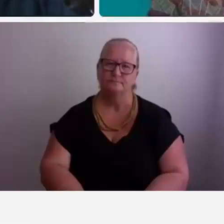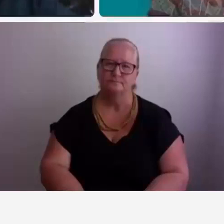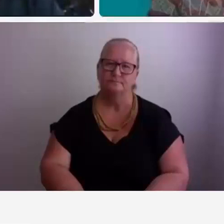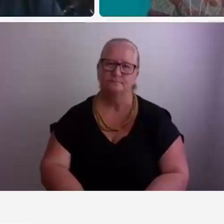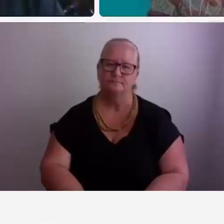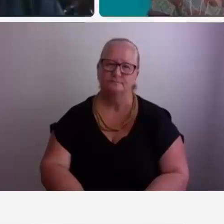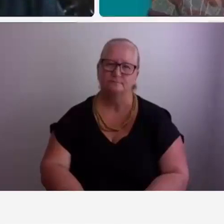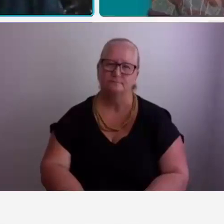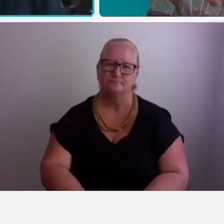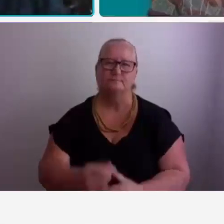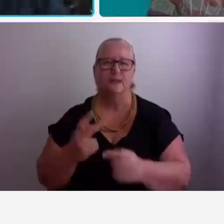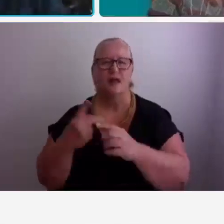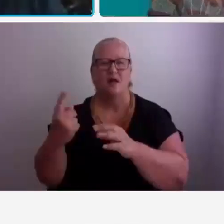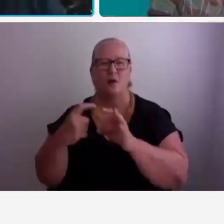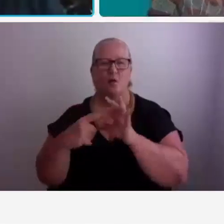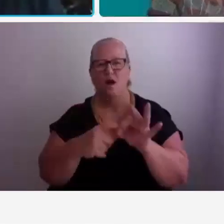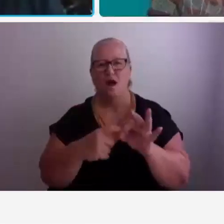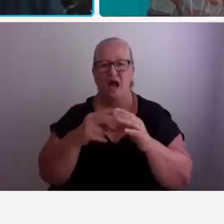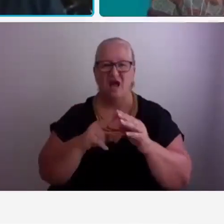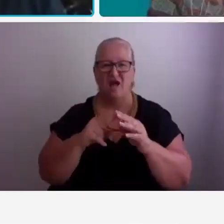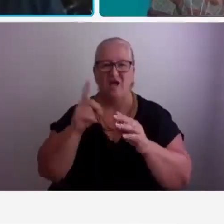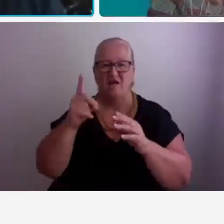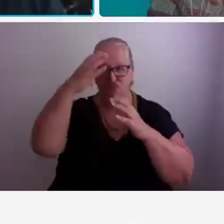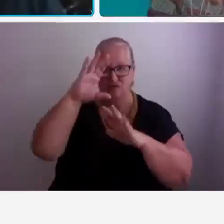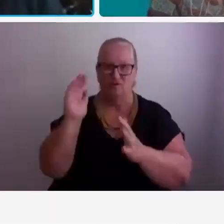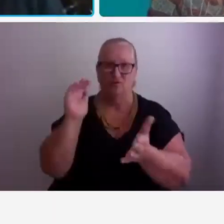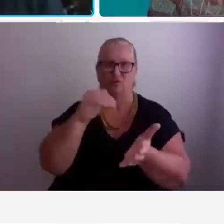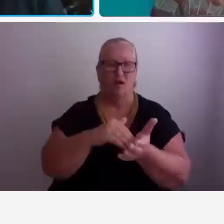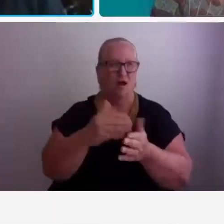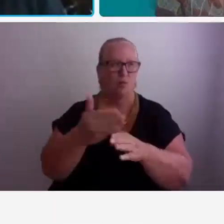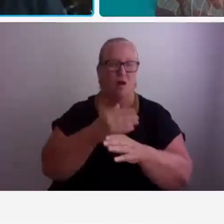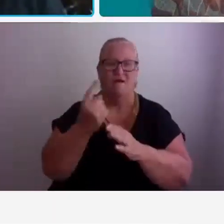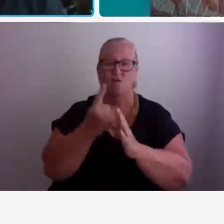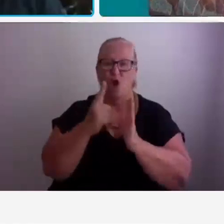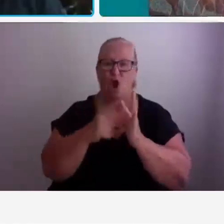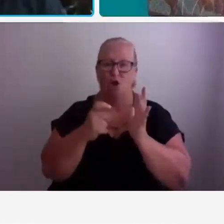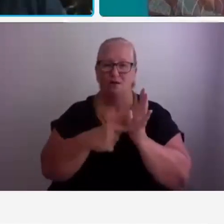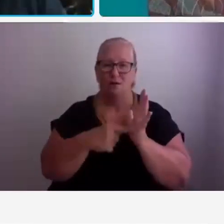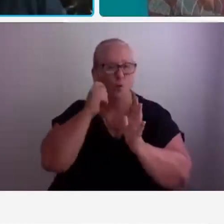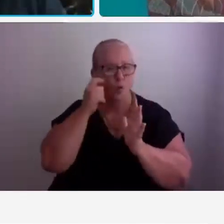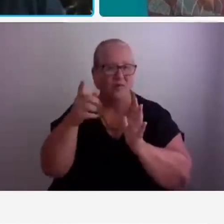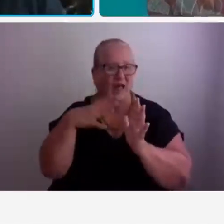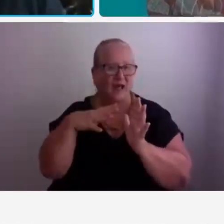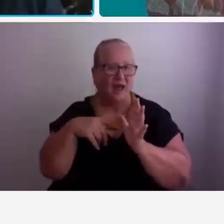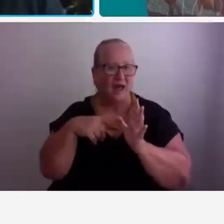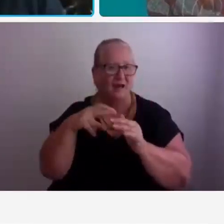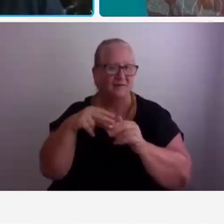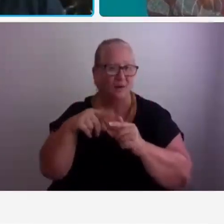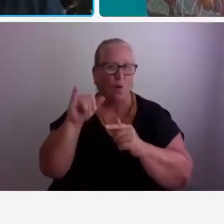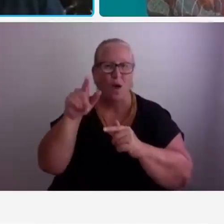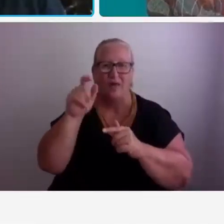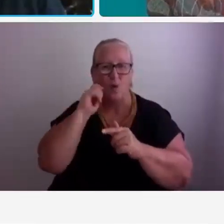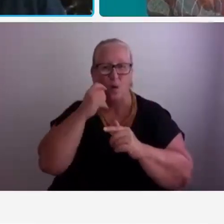So Helen asks, for residents who arrive in a facility just prior to the 1st of October, will they require an ACFI or will they be automatically assessed